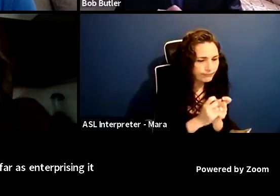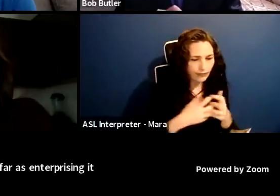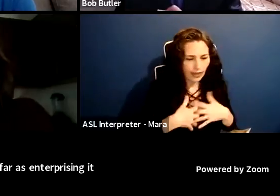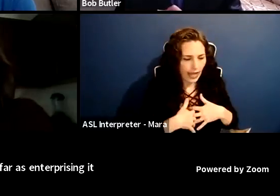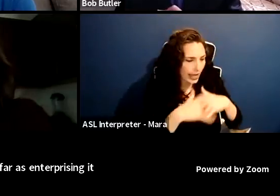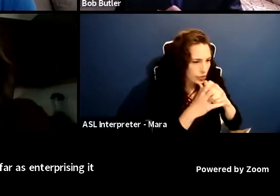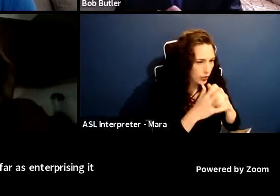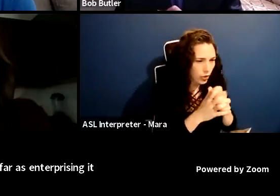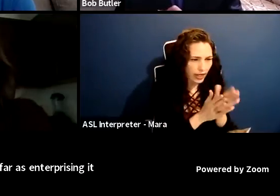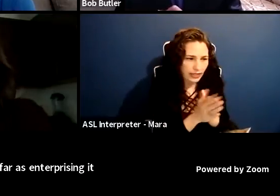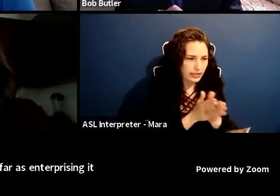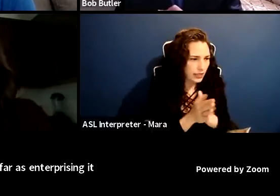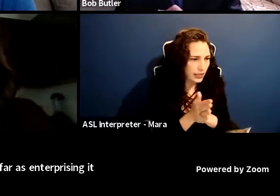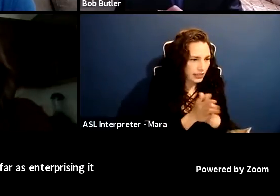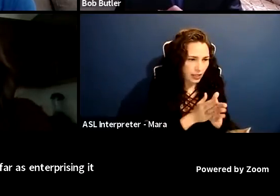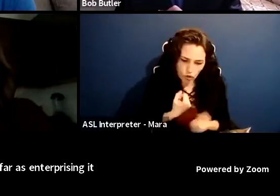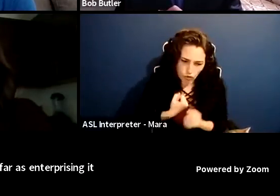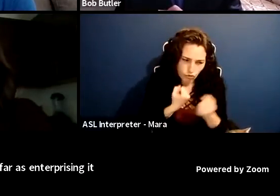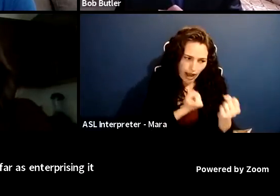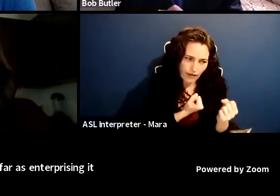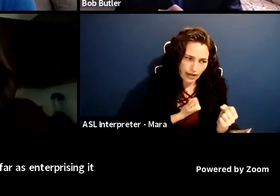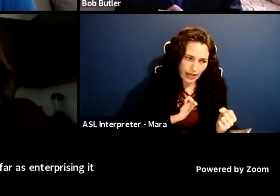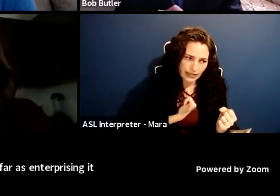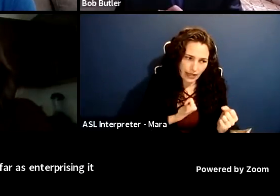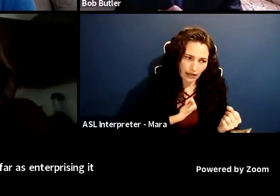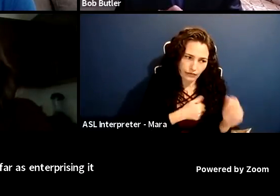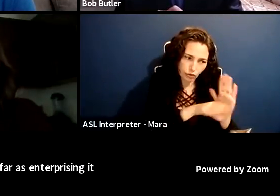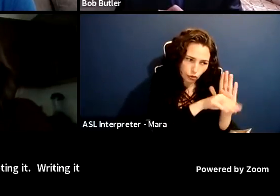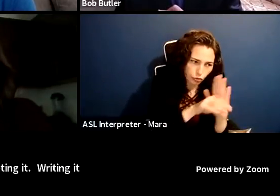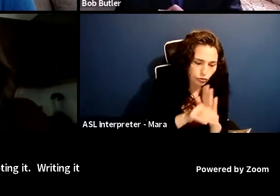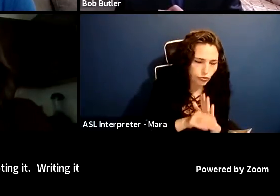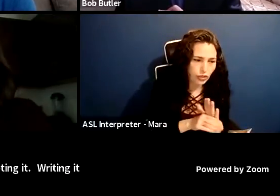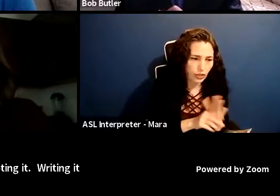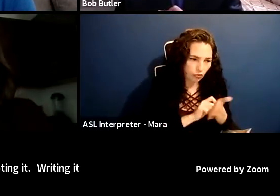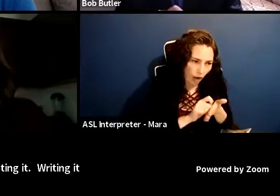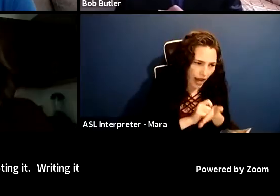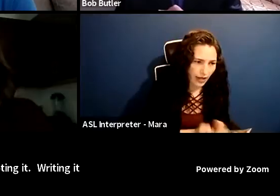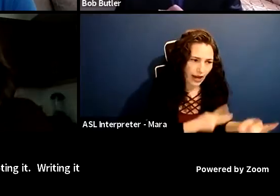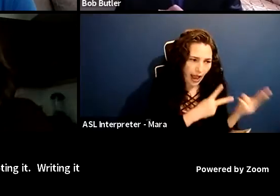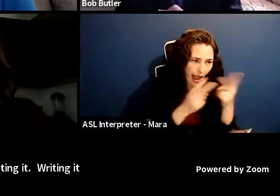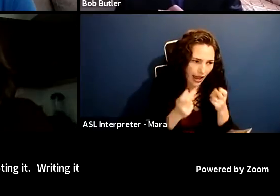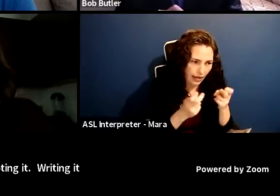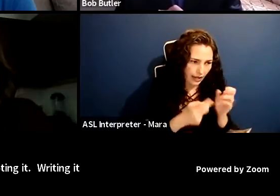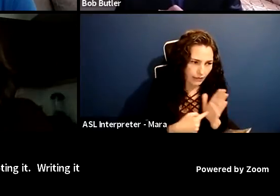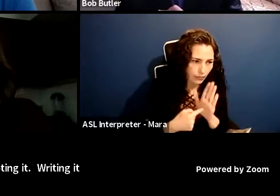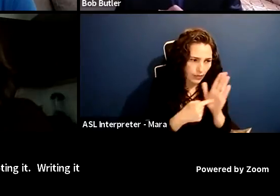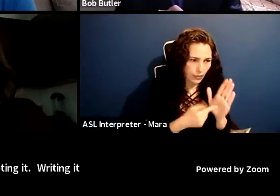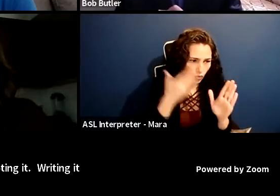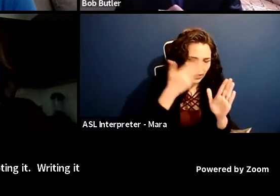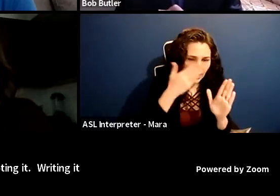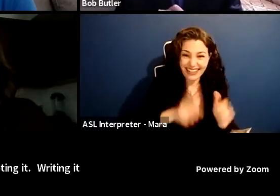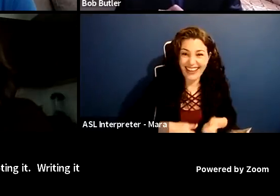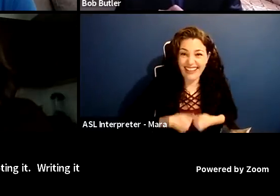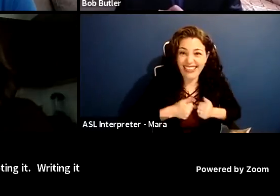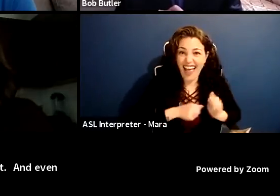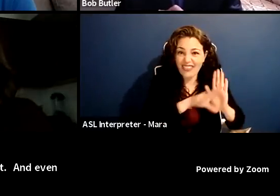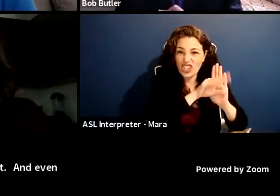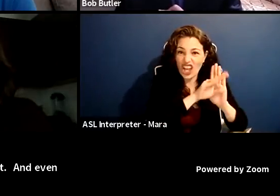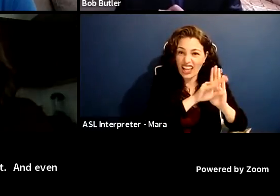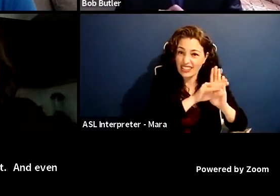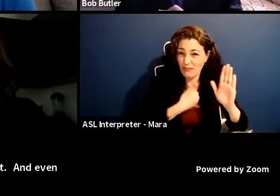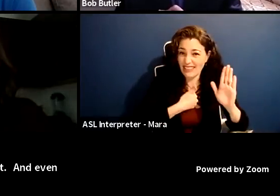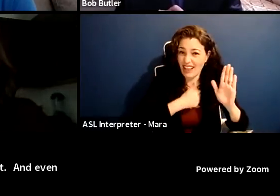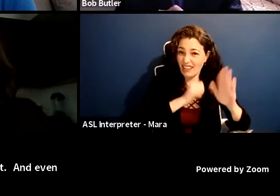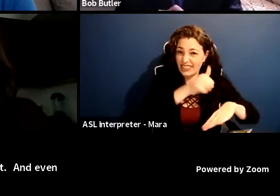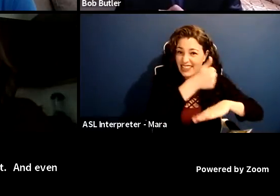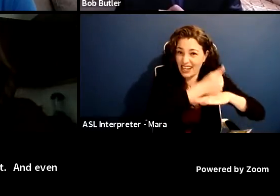myself there, shooting it, writing it, editing it, presenting it, even setting up my own live shot. All those things